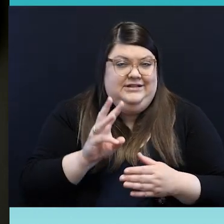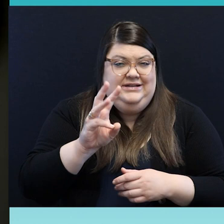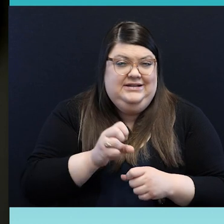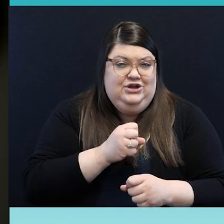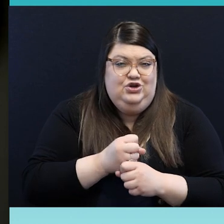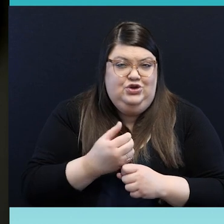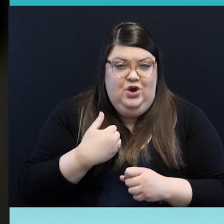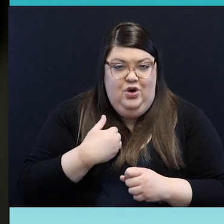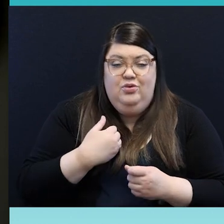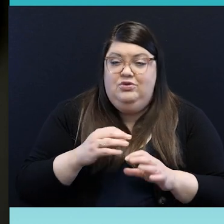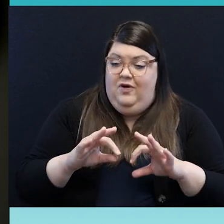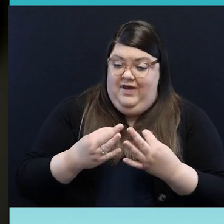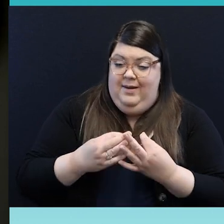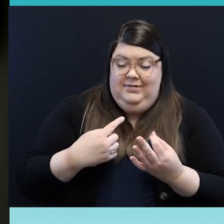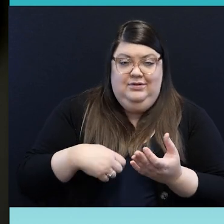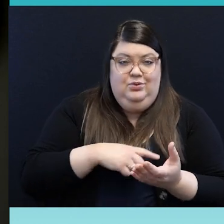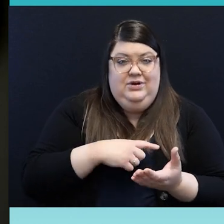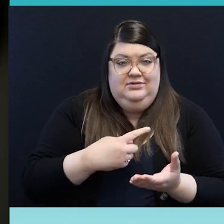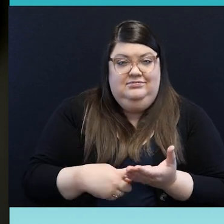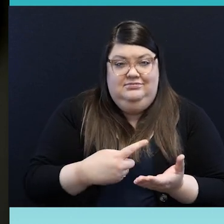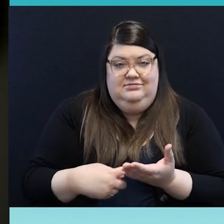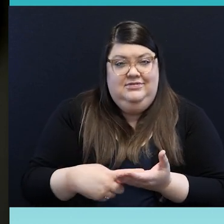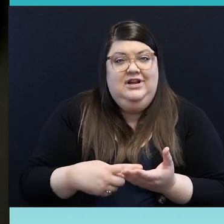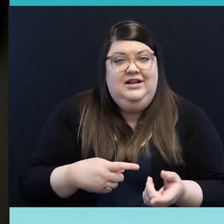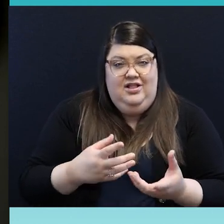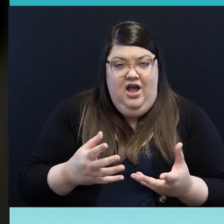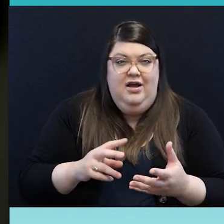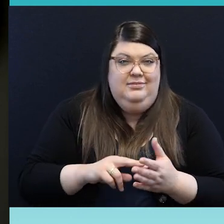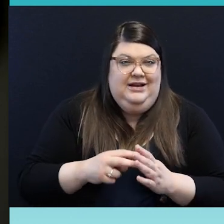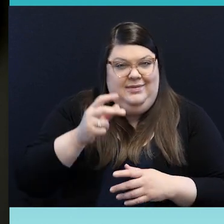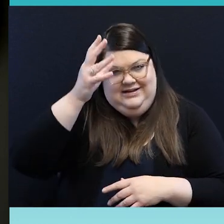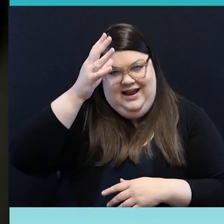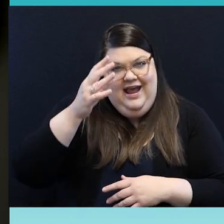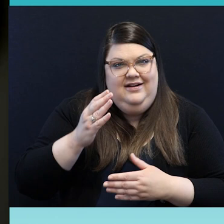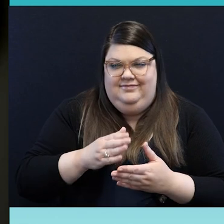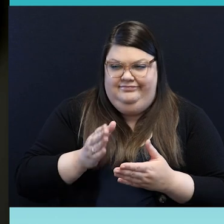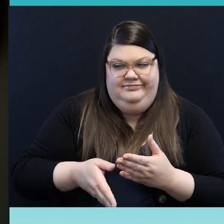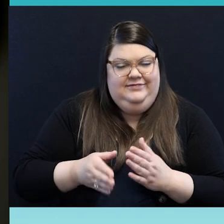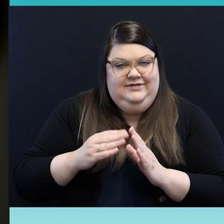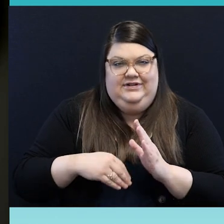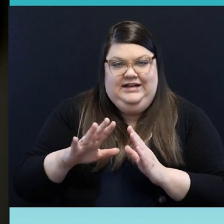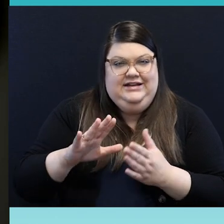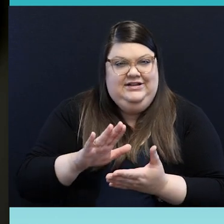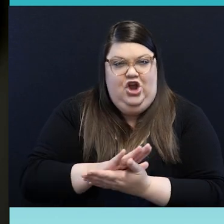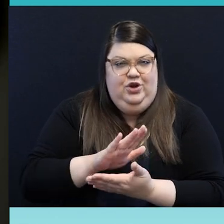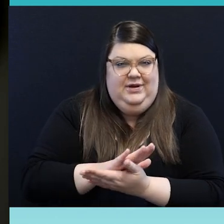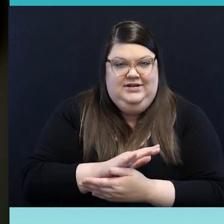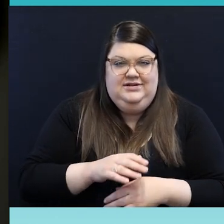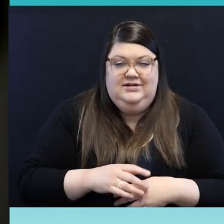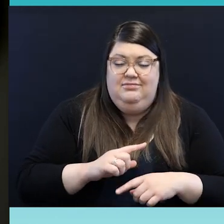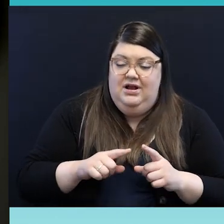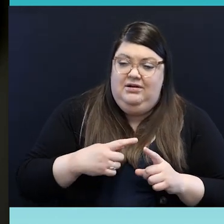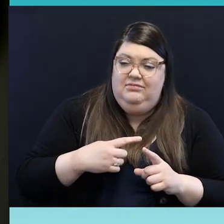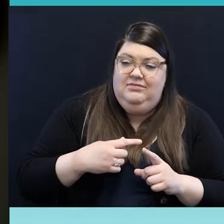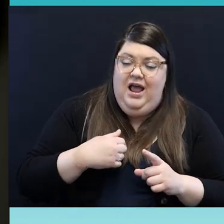who talked about this a lot, he had his documents completed. But I will share that even though I have a great